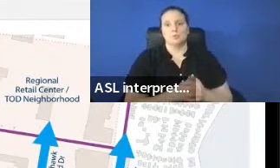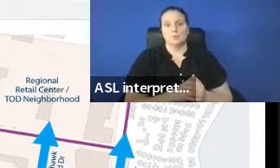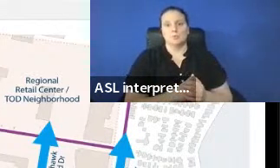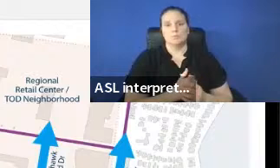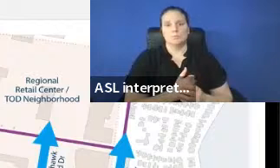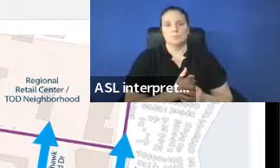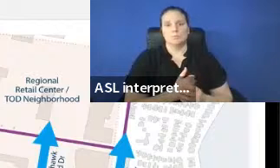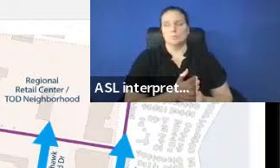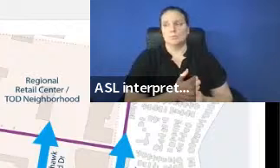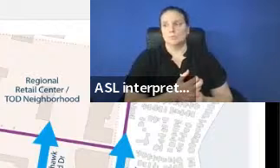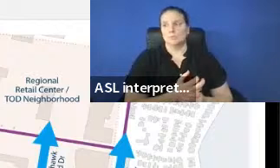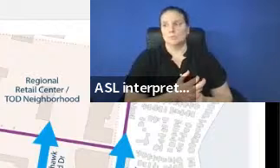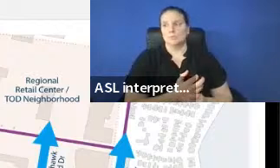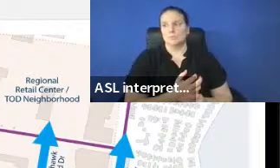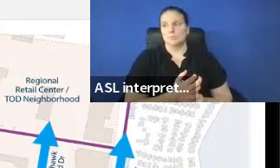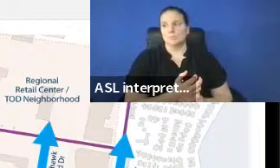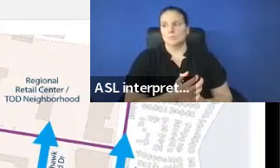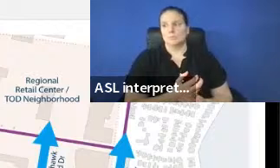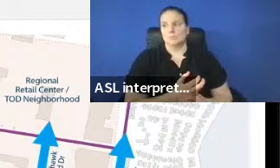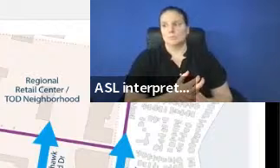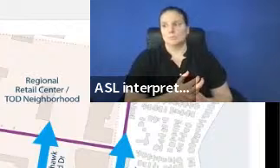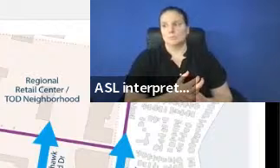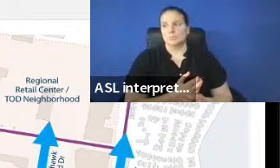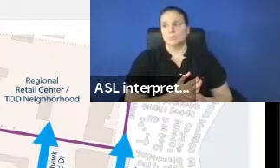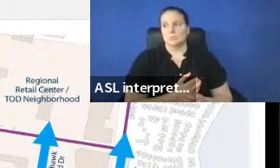And then let's go to option 4.